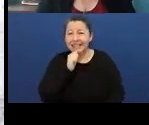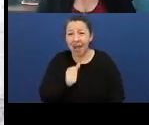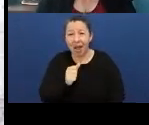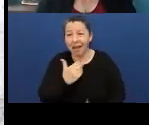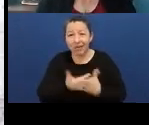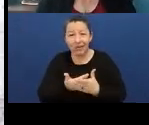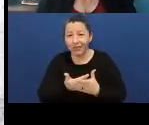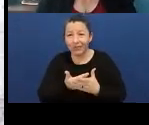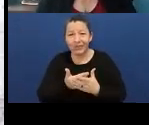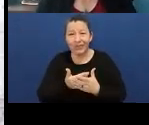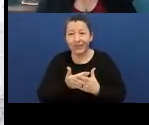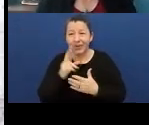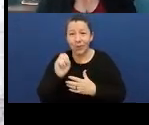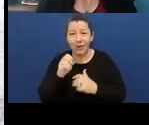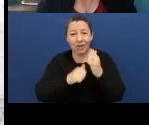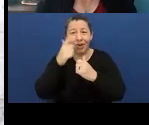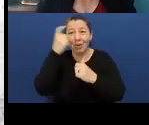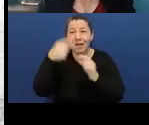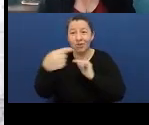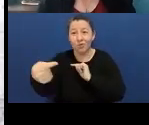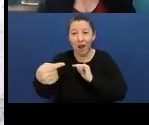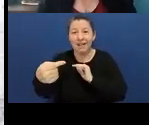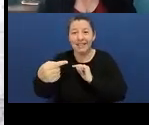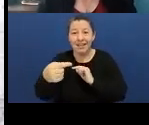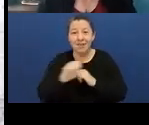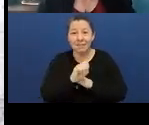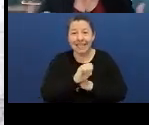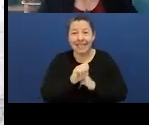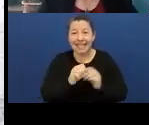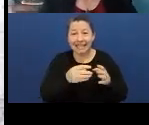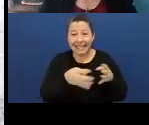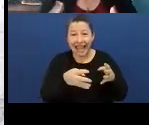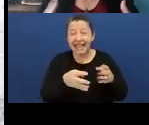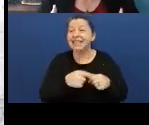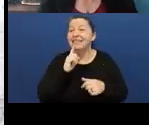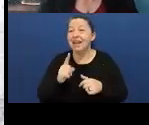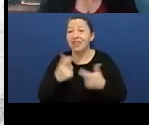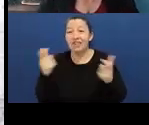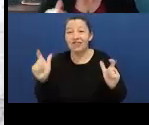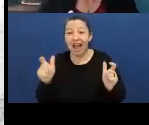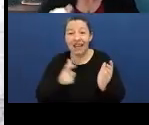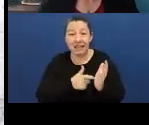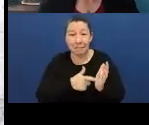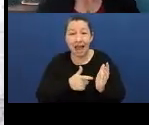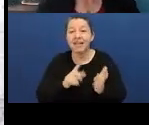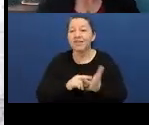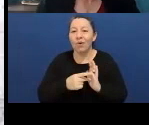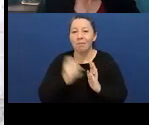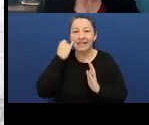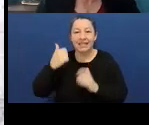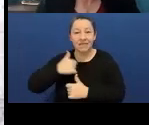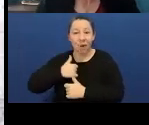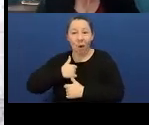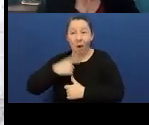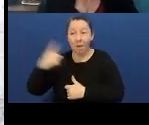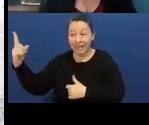on the other side of the East Gate is the giant mine. It's a huge pit, which means that if an army is coming, this is the last